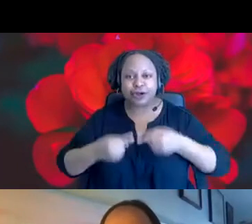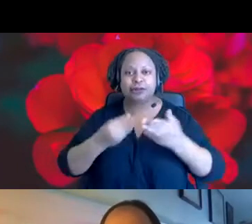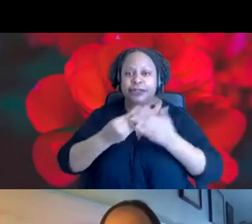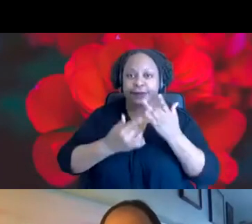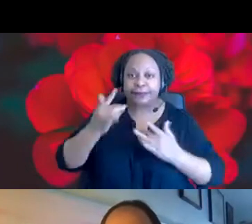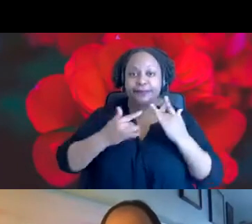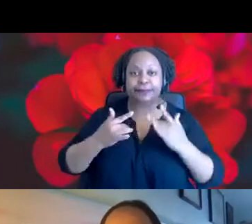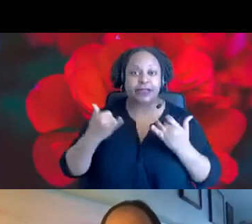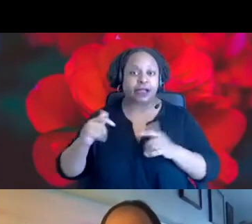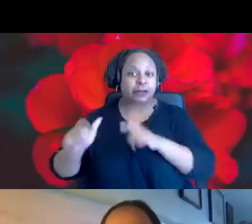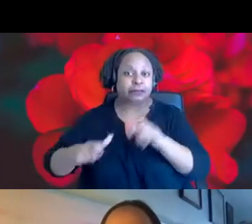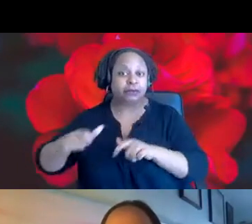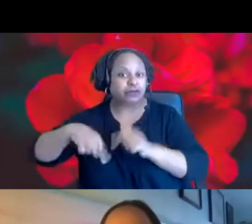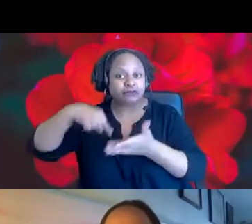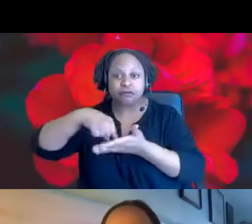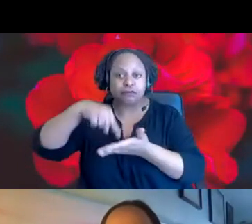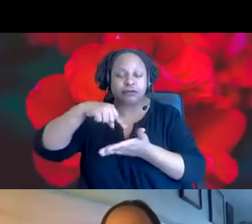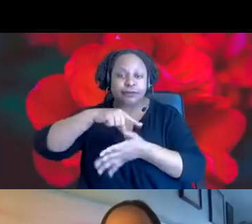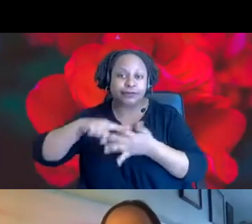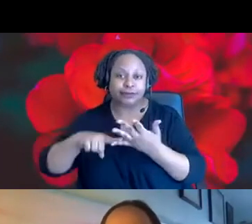rent, you know,